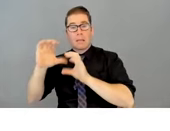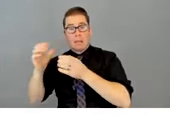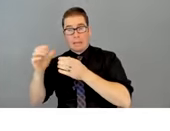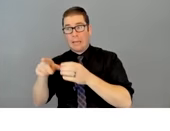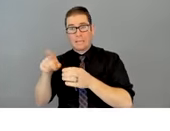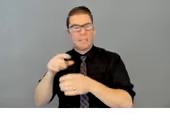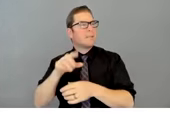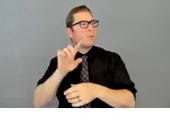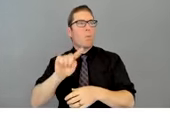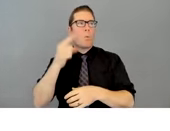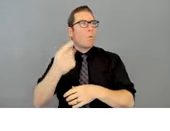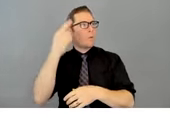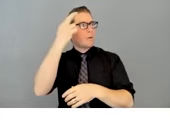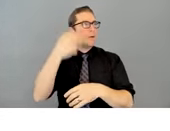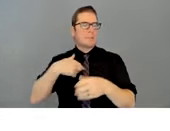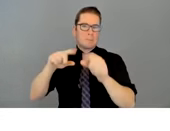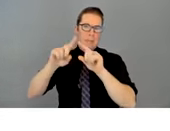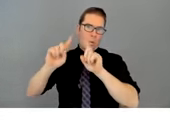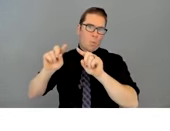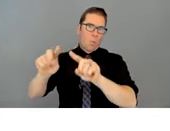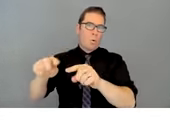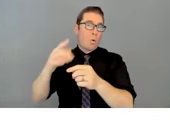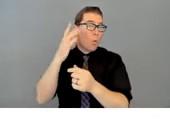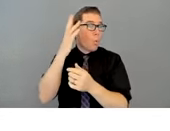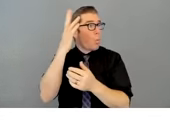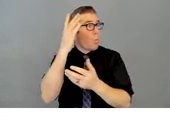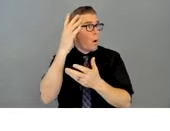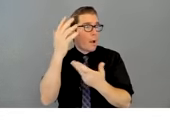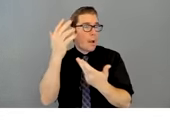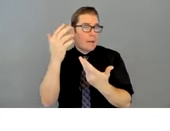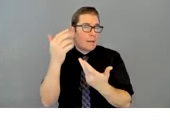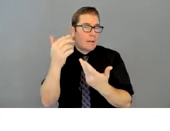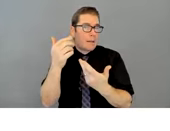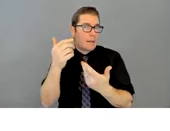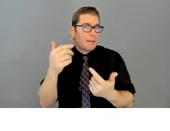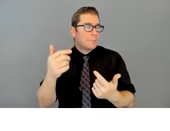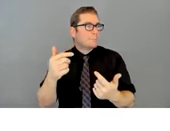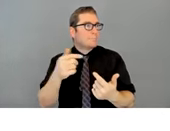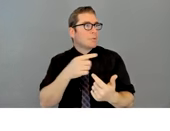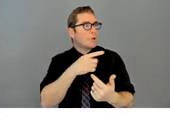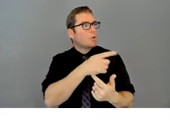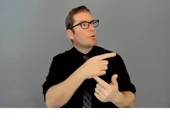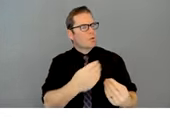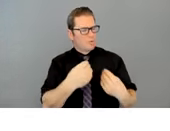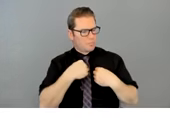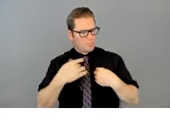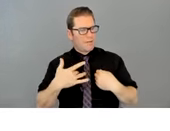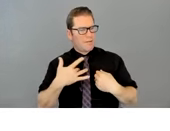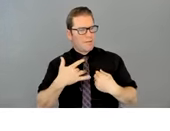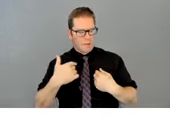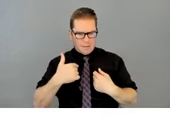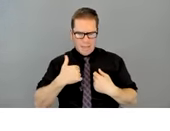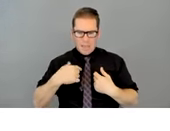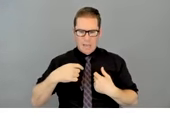she's still in that class is because I make her feel like she belongs in college and that she can